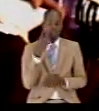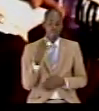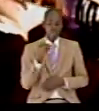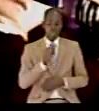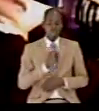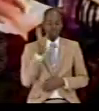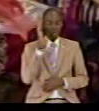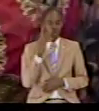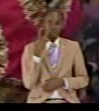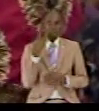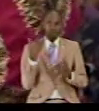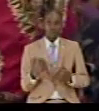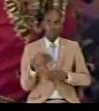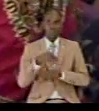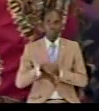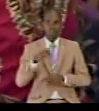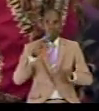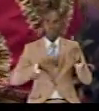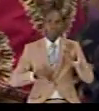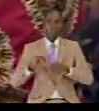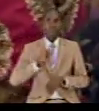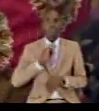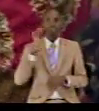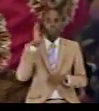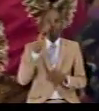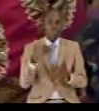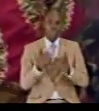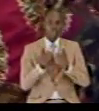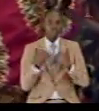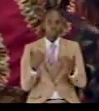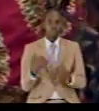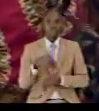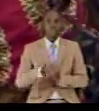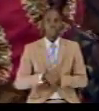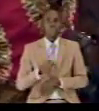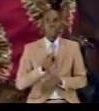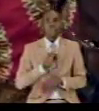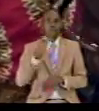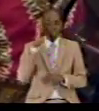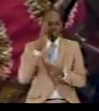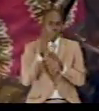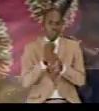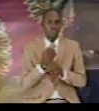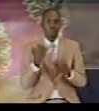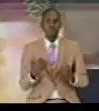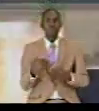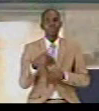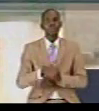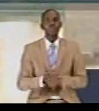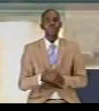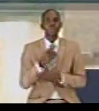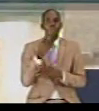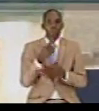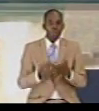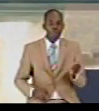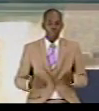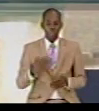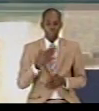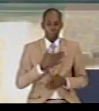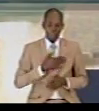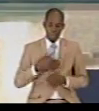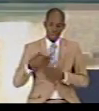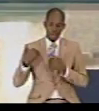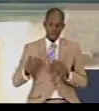tonight. I will have tonight. I will receive tonight. What my heart is longing